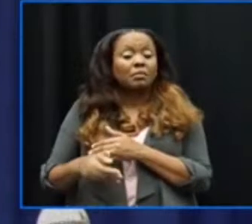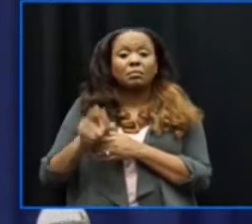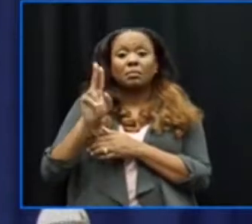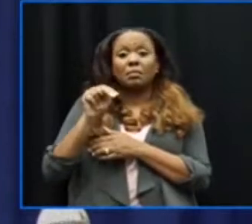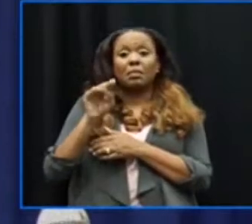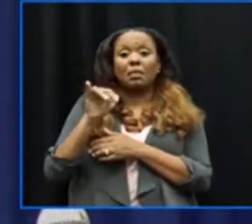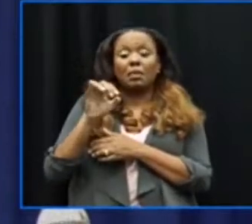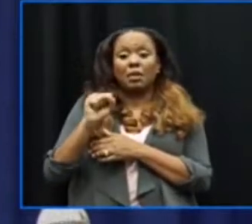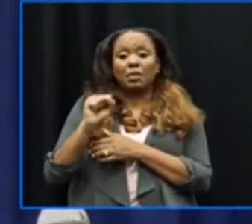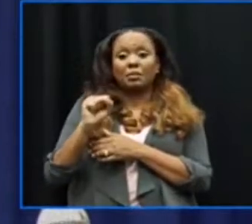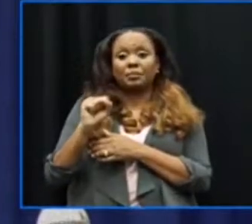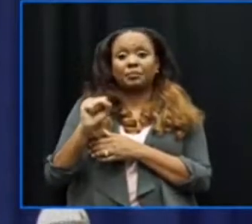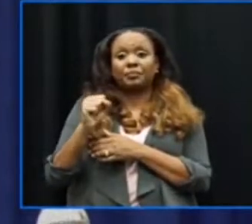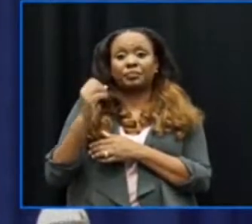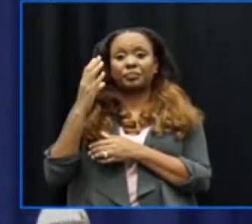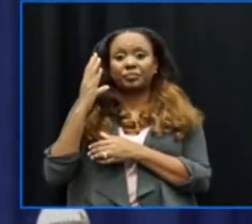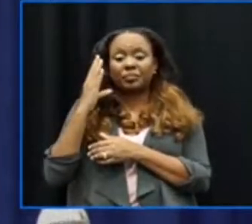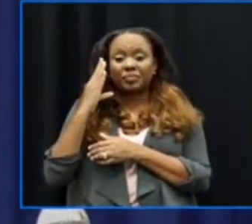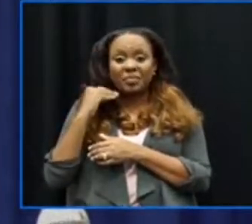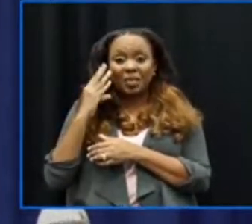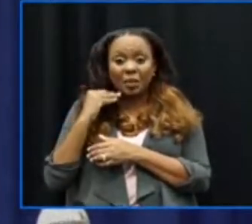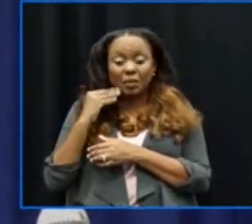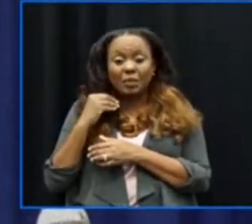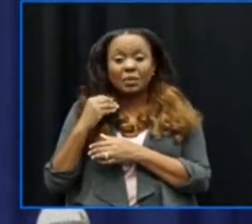significant surpluses.